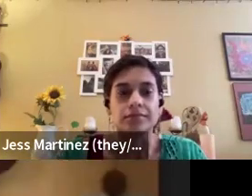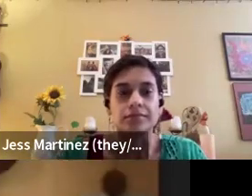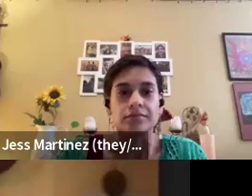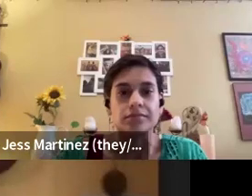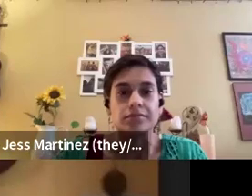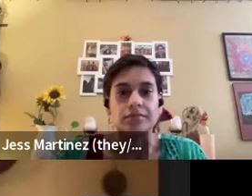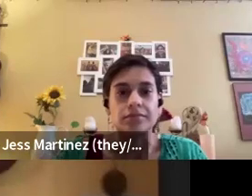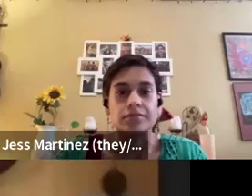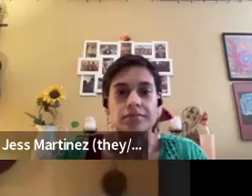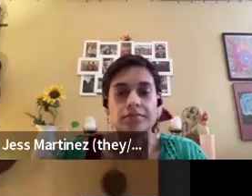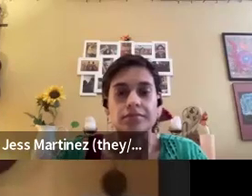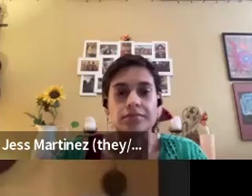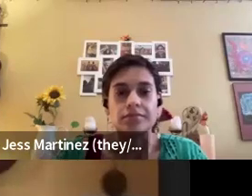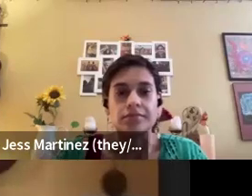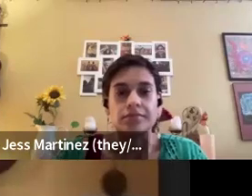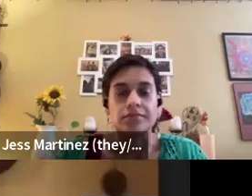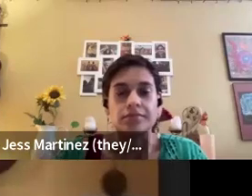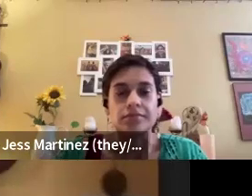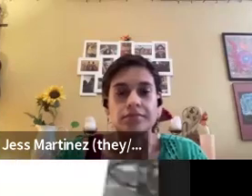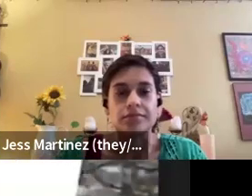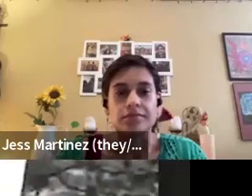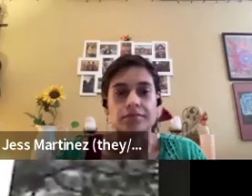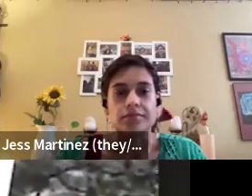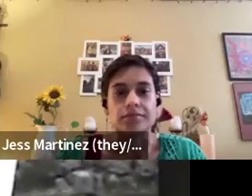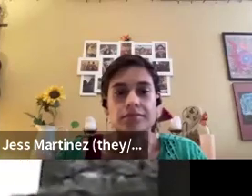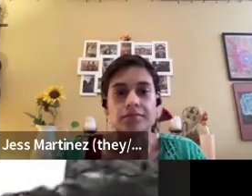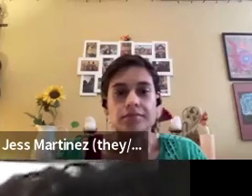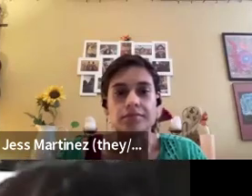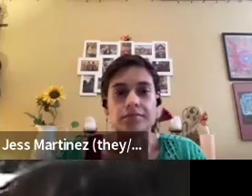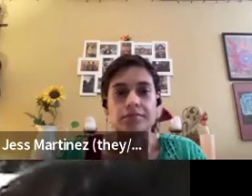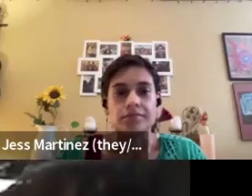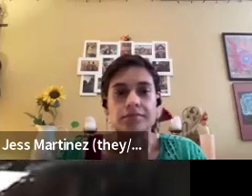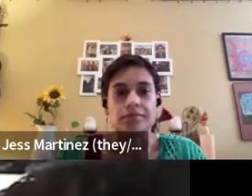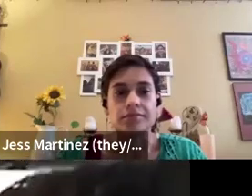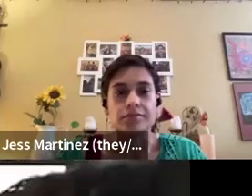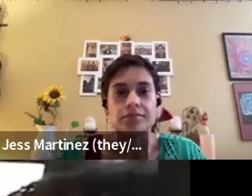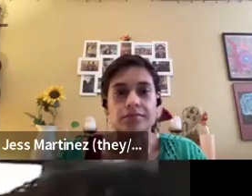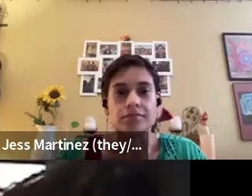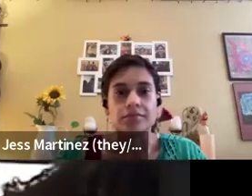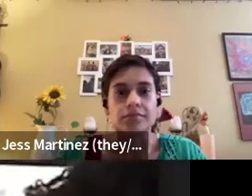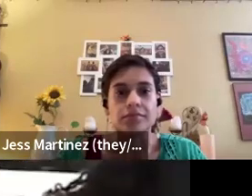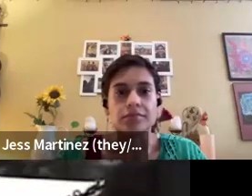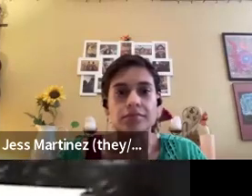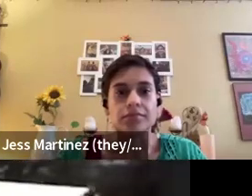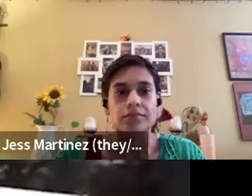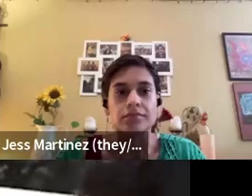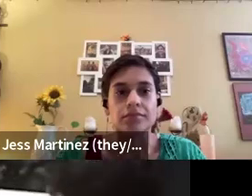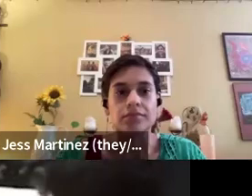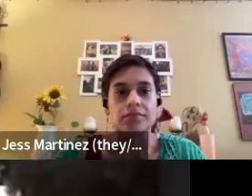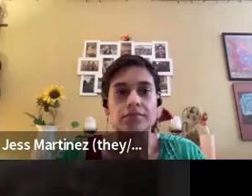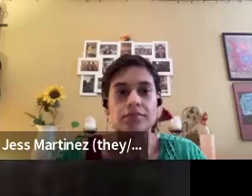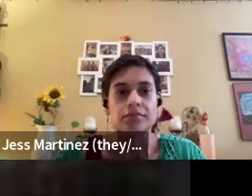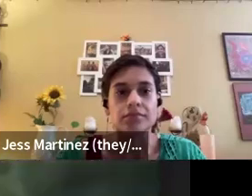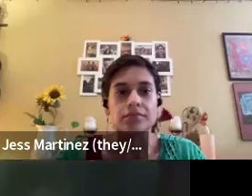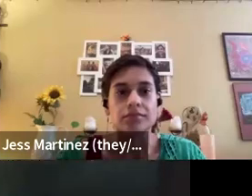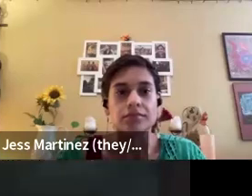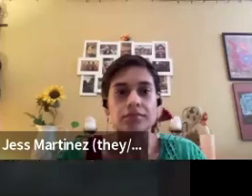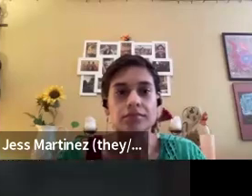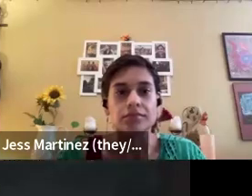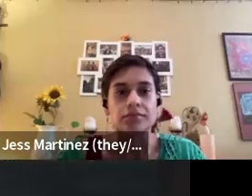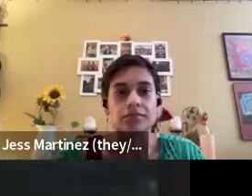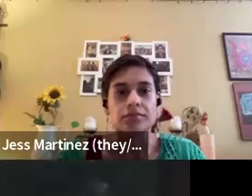feels really good to be a part of that, because it relied on so many different people in order to make that happen. And we